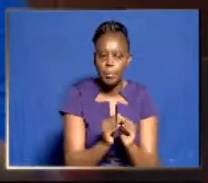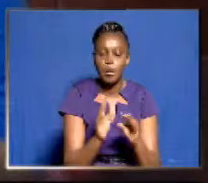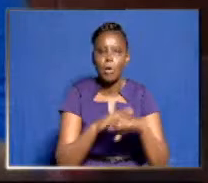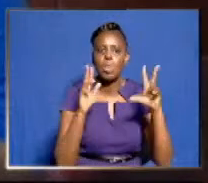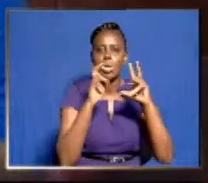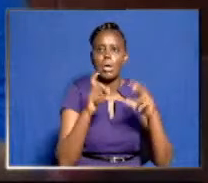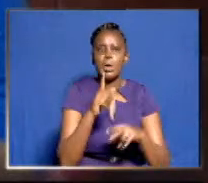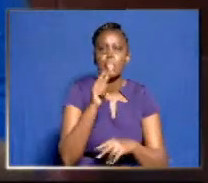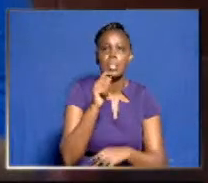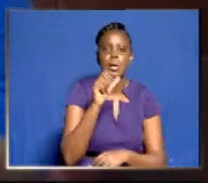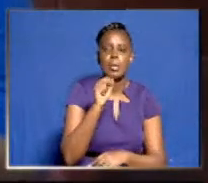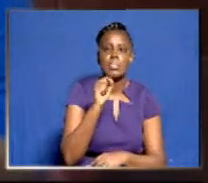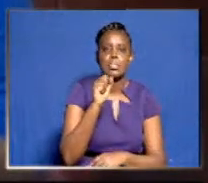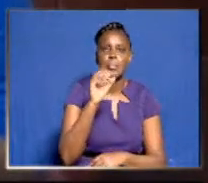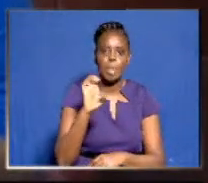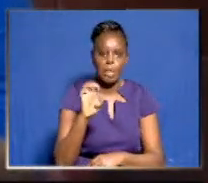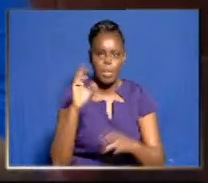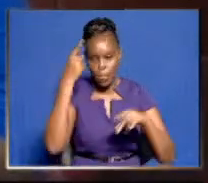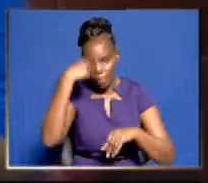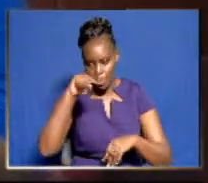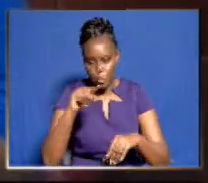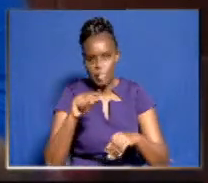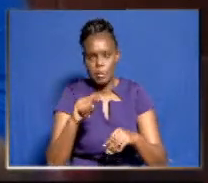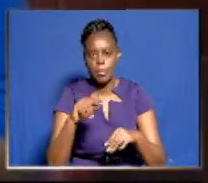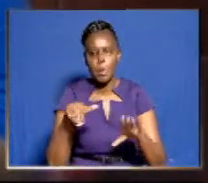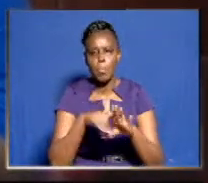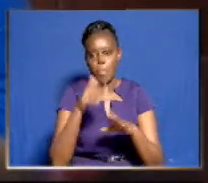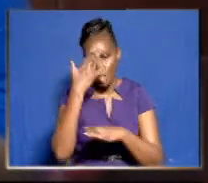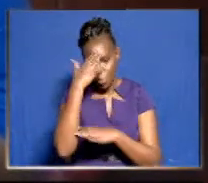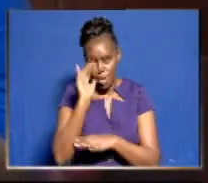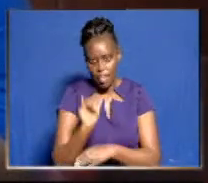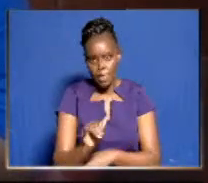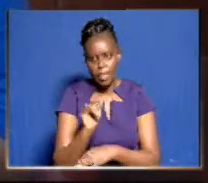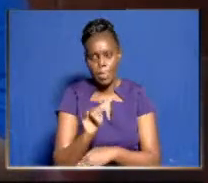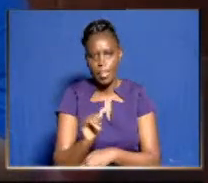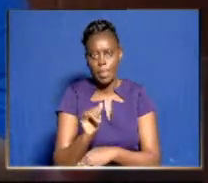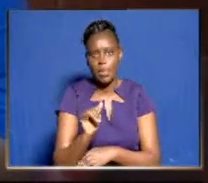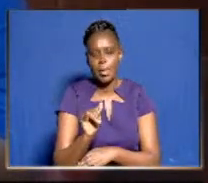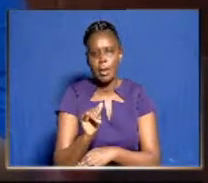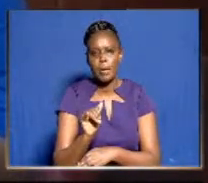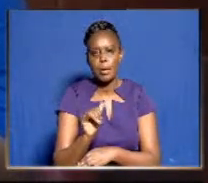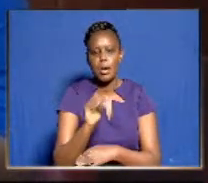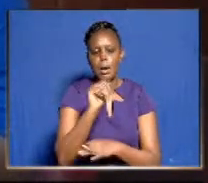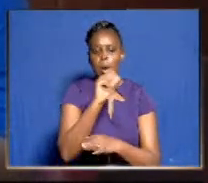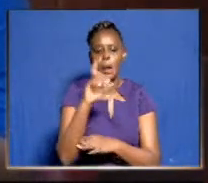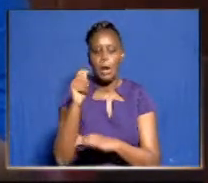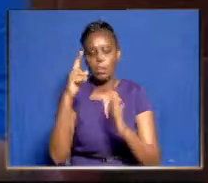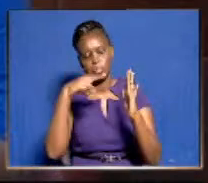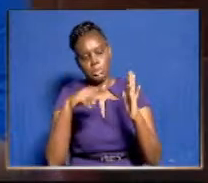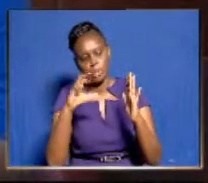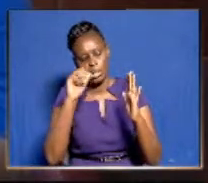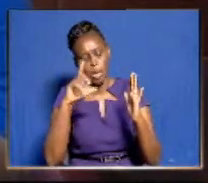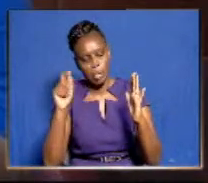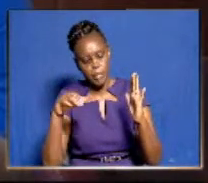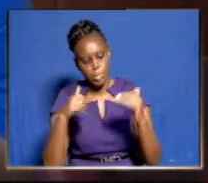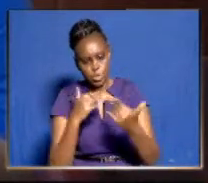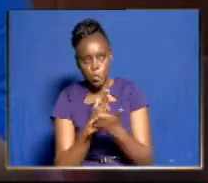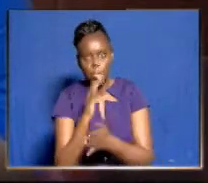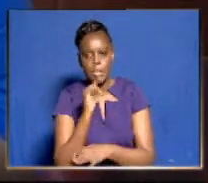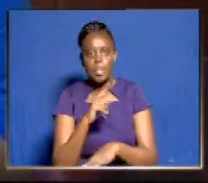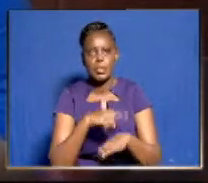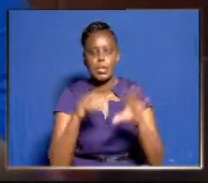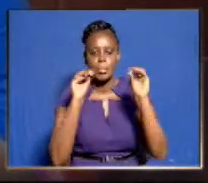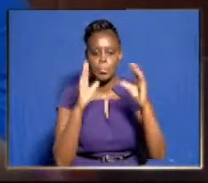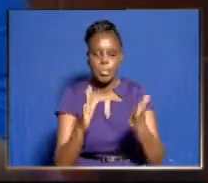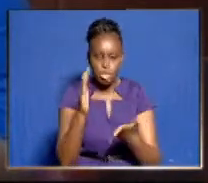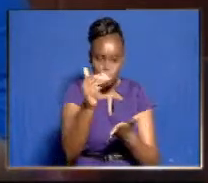the TSC policy, honorable members should know that we are relooking at the Act to ensure that when the teachers